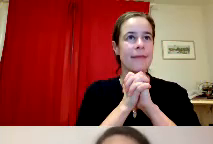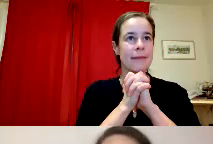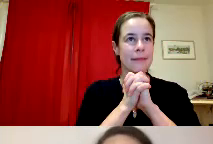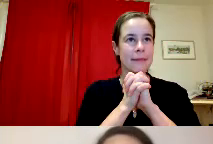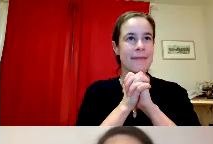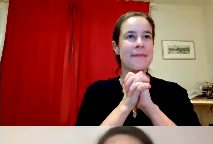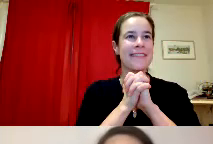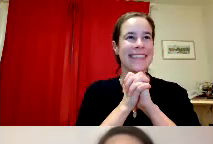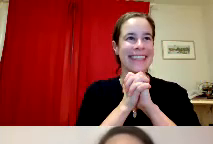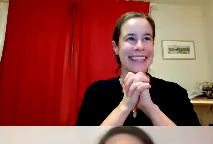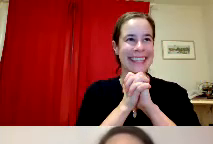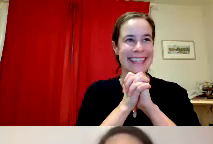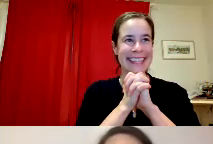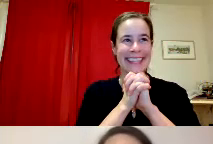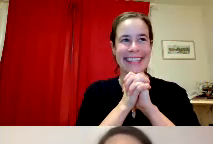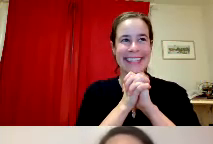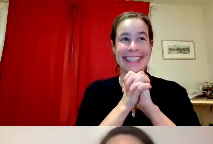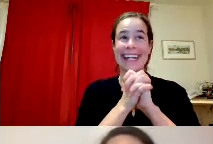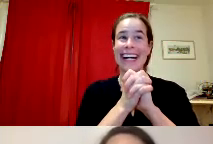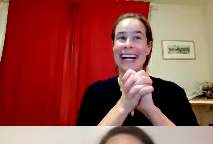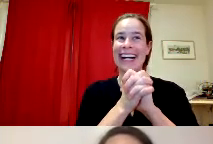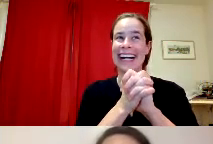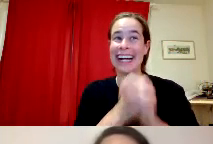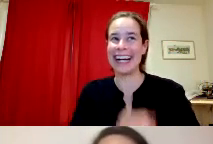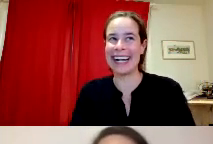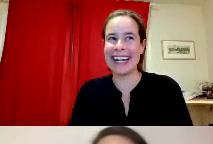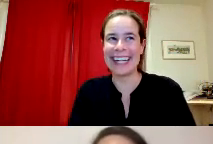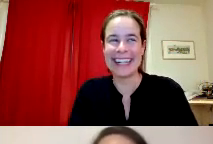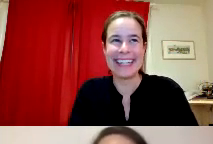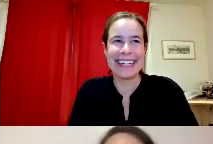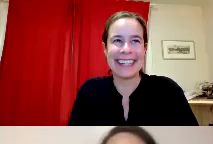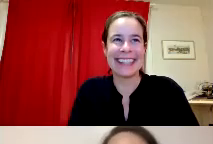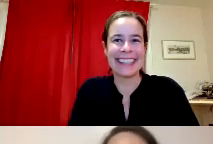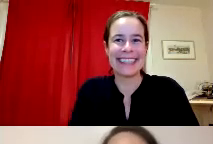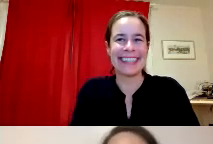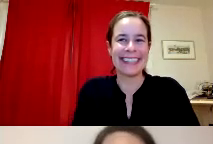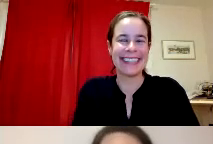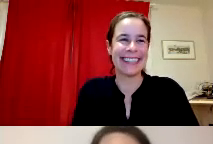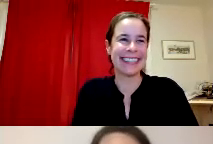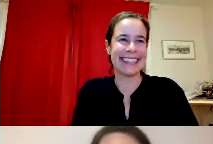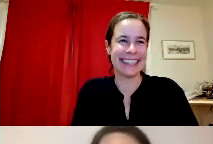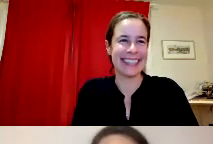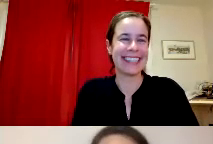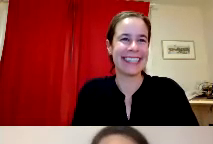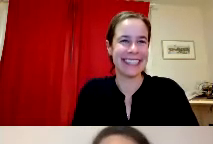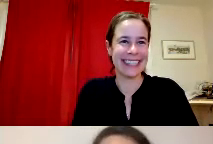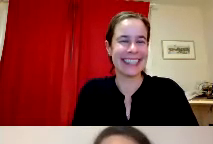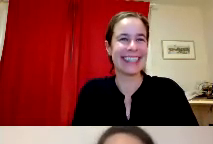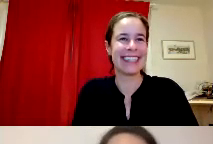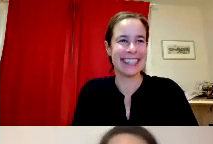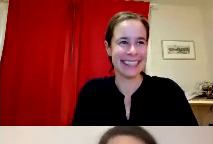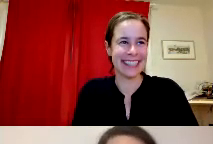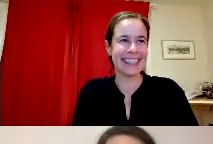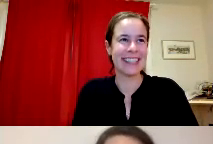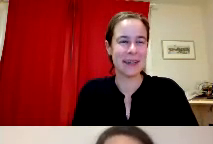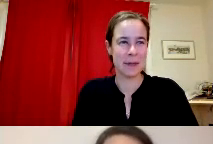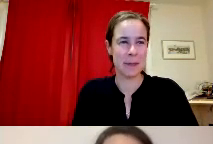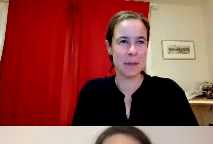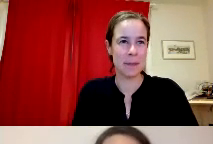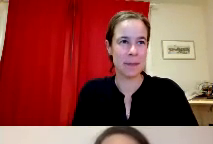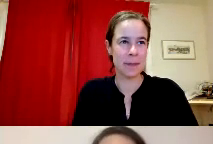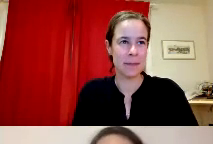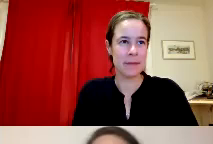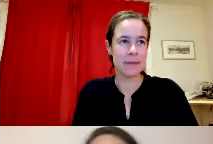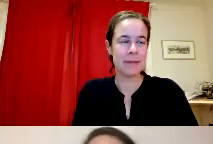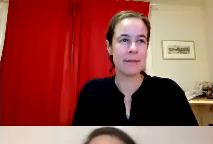in the pandemic. It didn't seem like it at the time. And it was open to primary caregivers of an infant less than 6 months